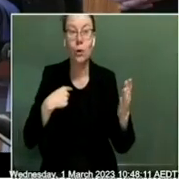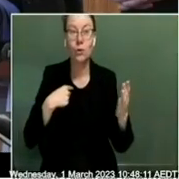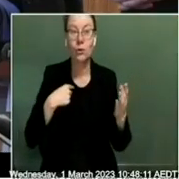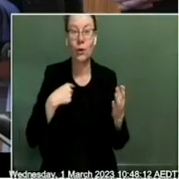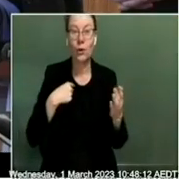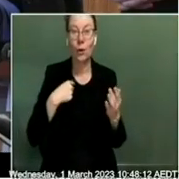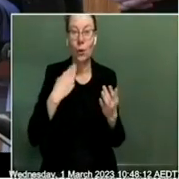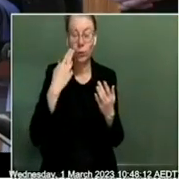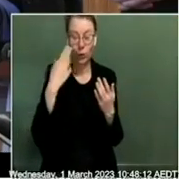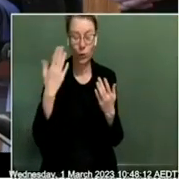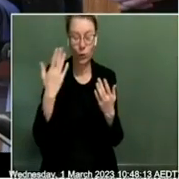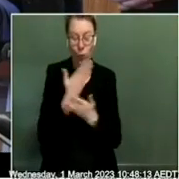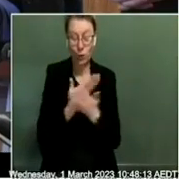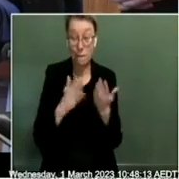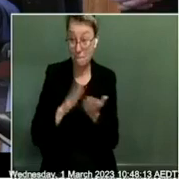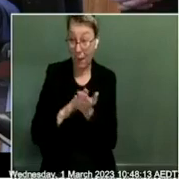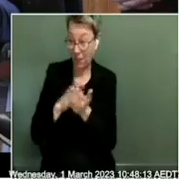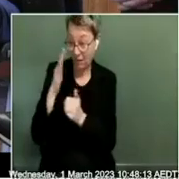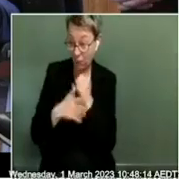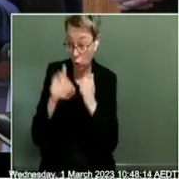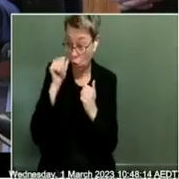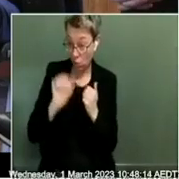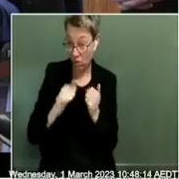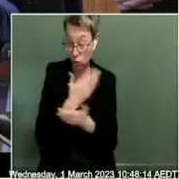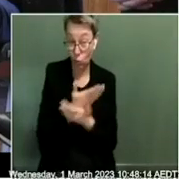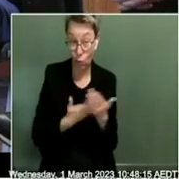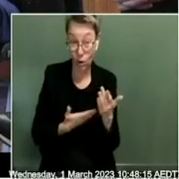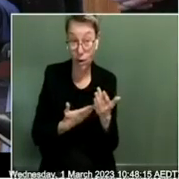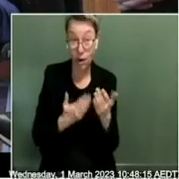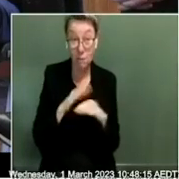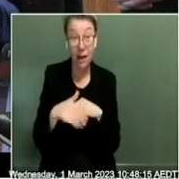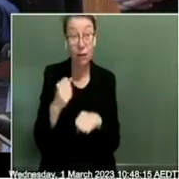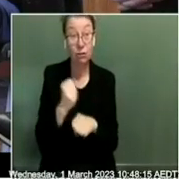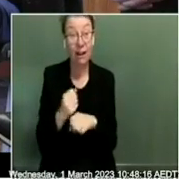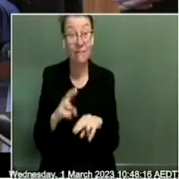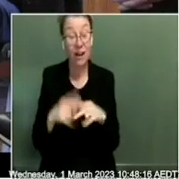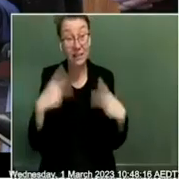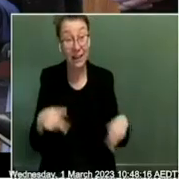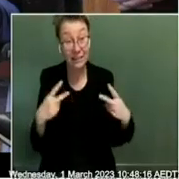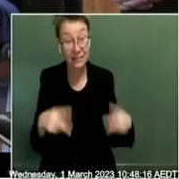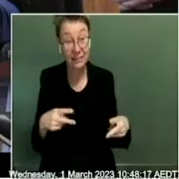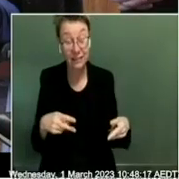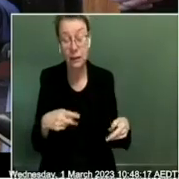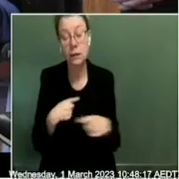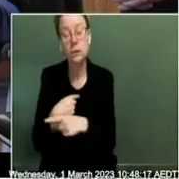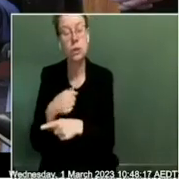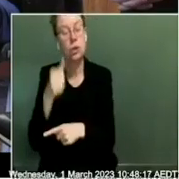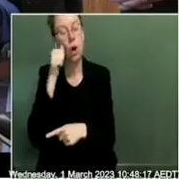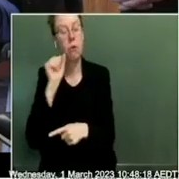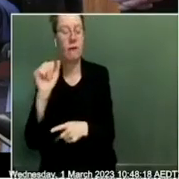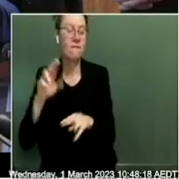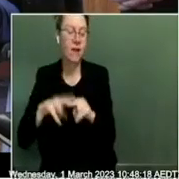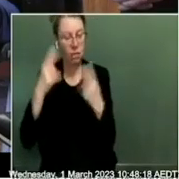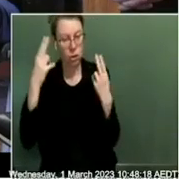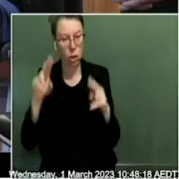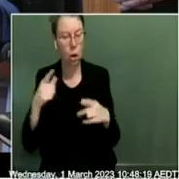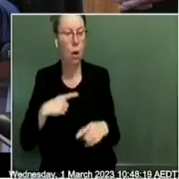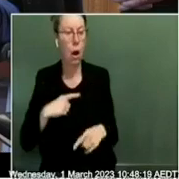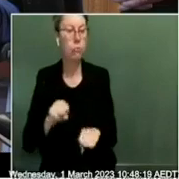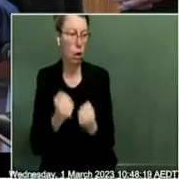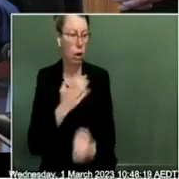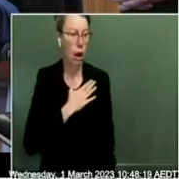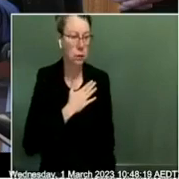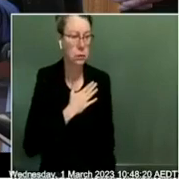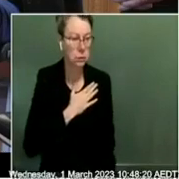story. You know, she knew her father died of a broken heart, eh, Jo? And that for extent. This fellow to